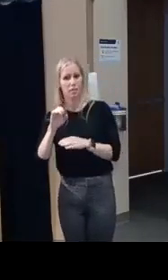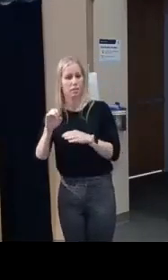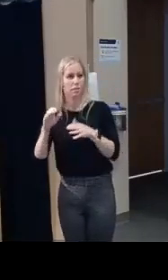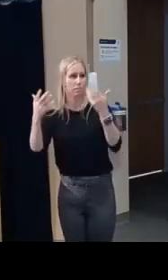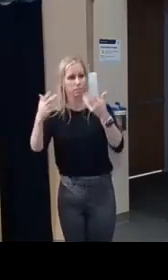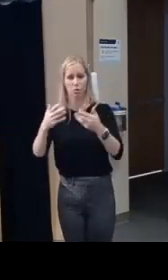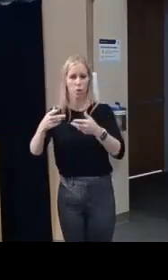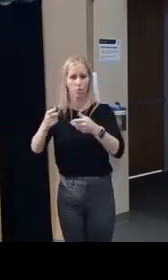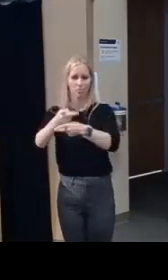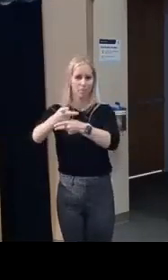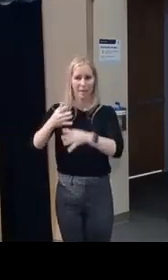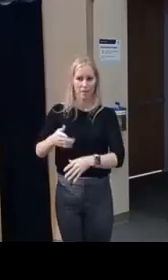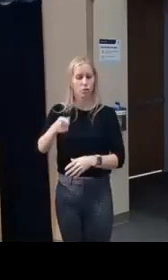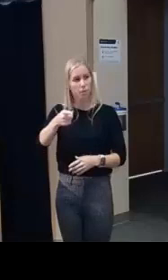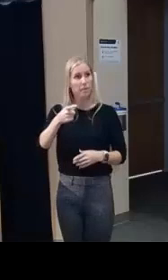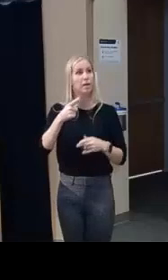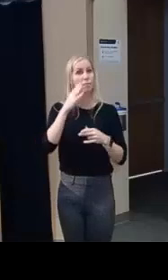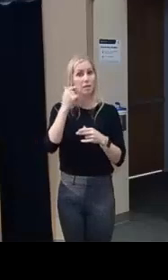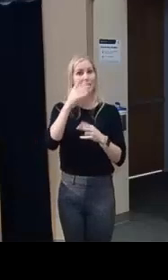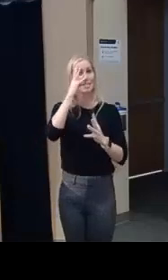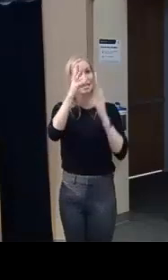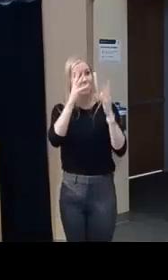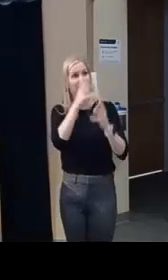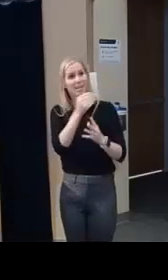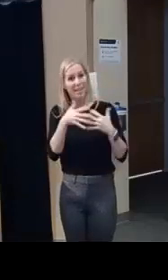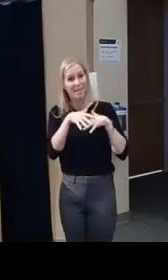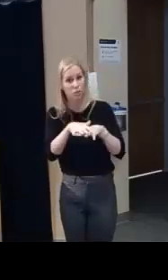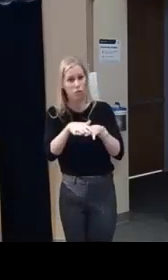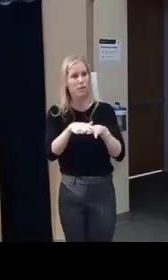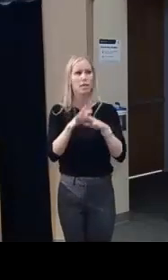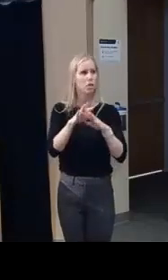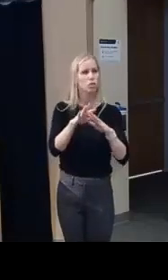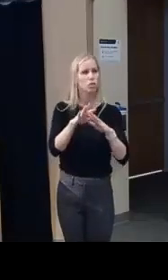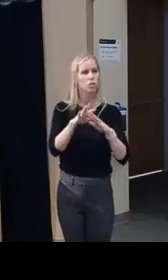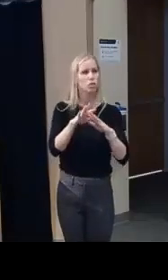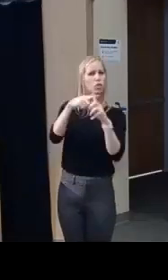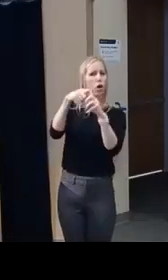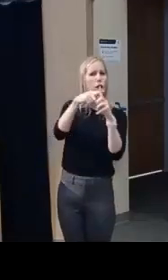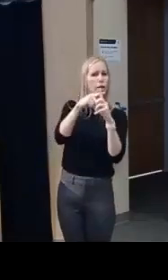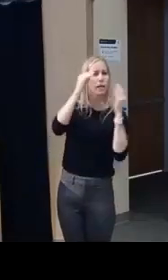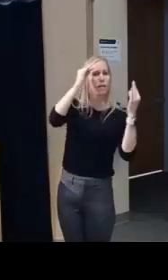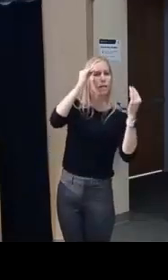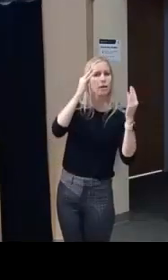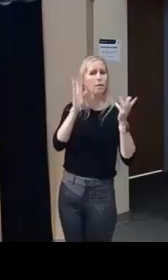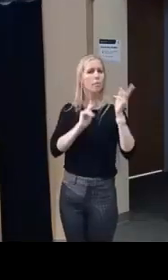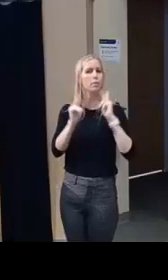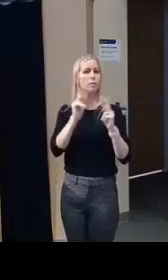and integrative, we're thinking about folks who may already be working in the mental health field, individuals who already may have a